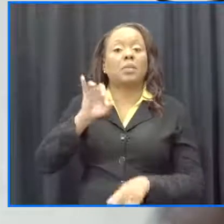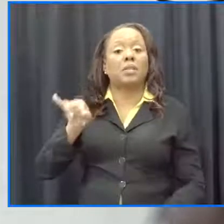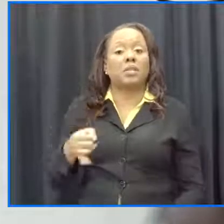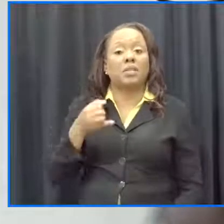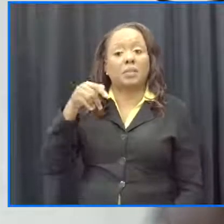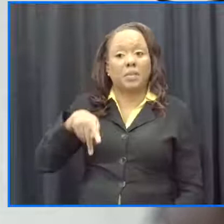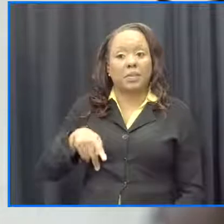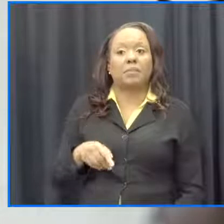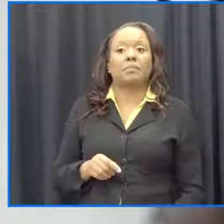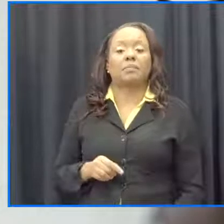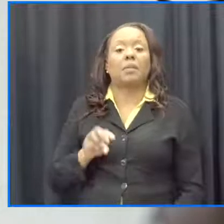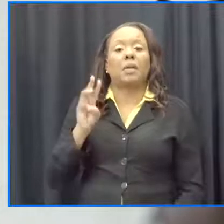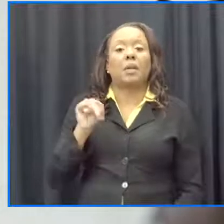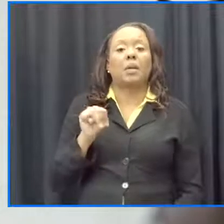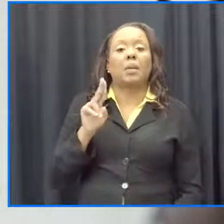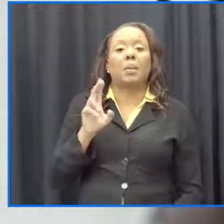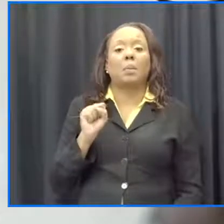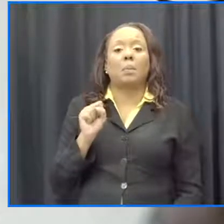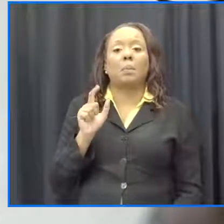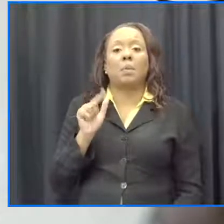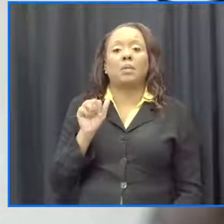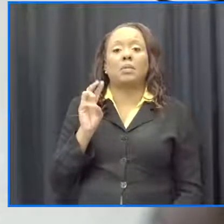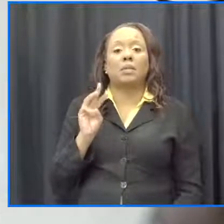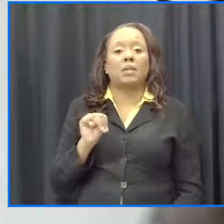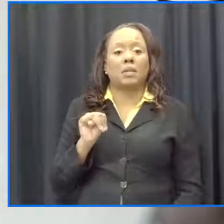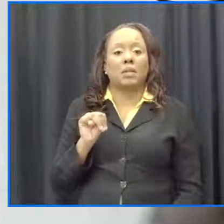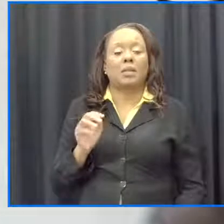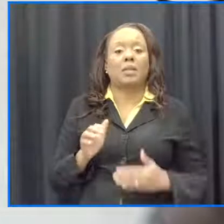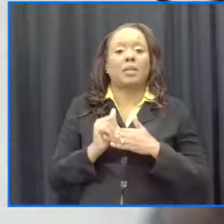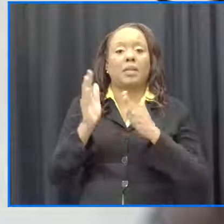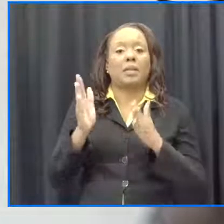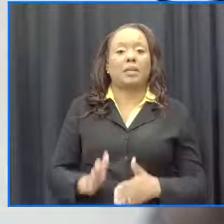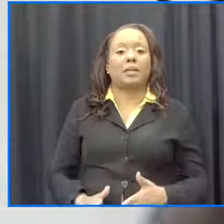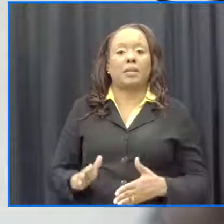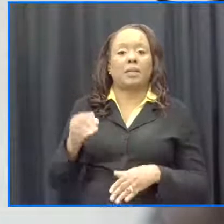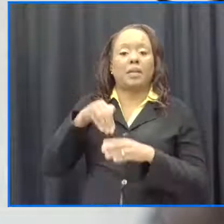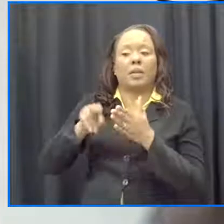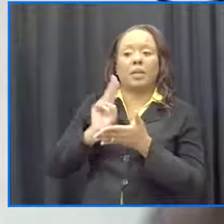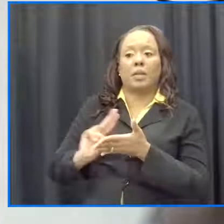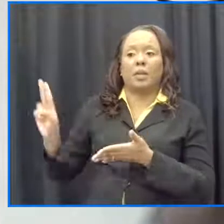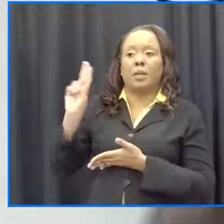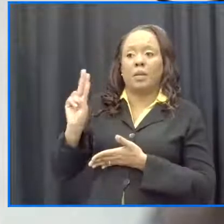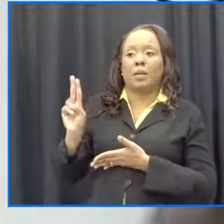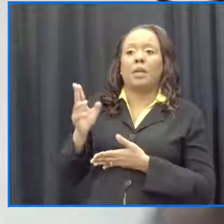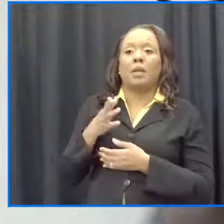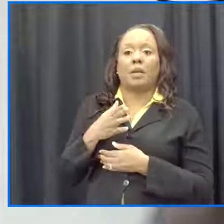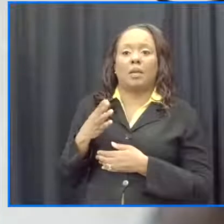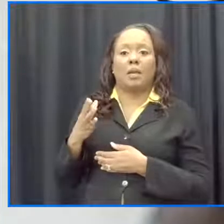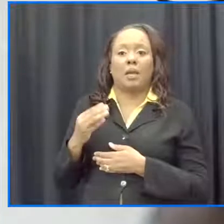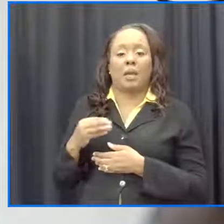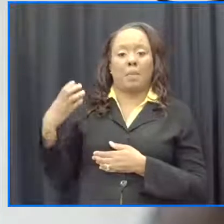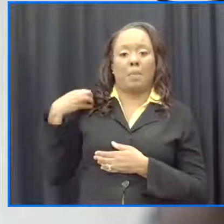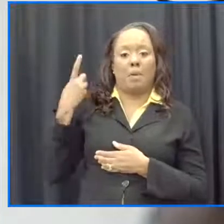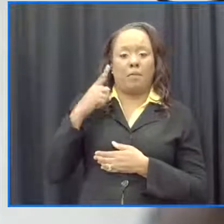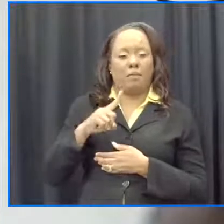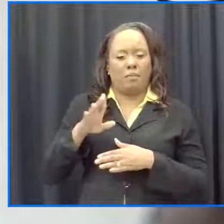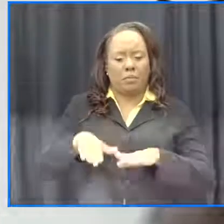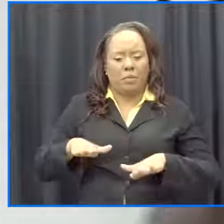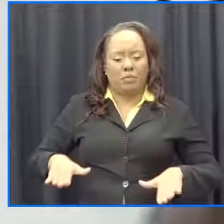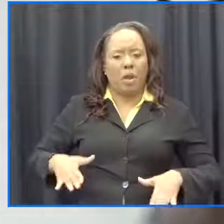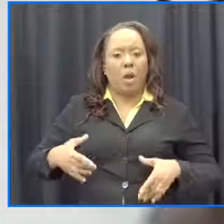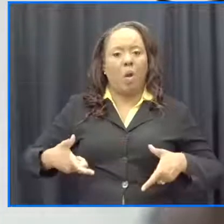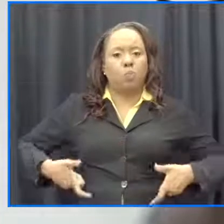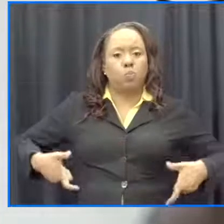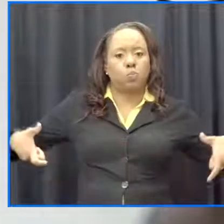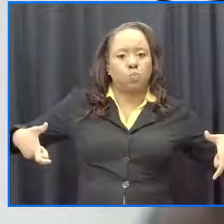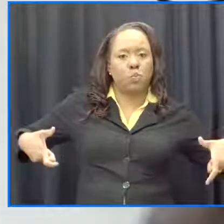of the Peace, Muslim chaplain at the Cave Hill campus, and chair of the Barbados Childhood Obesity